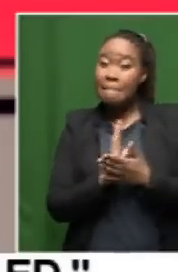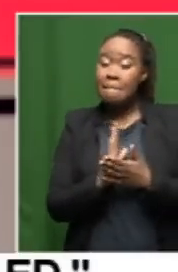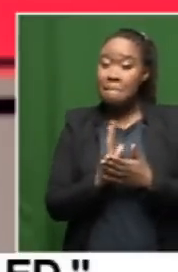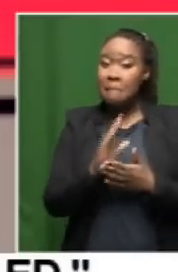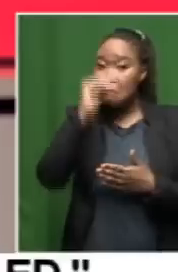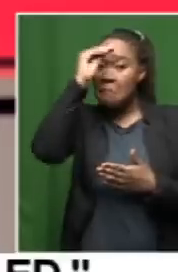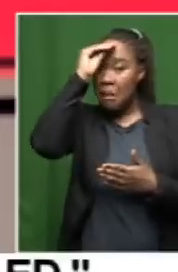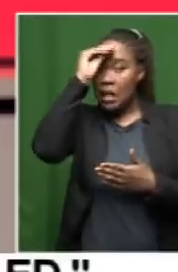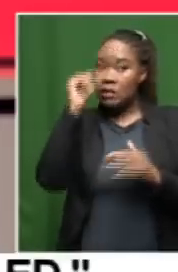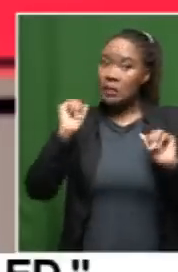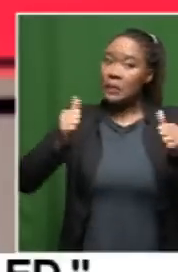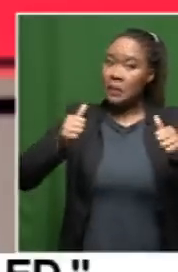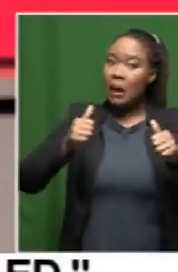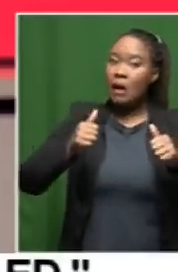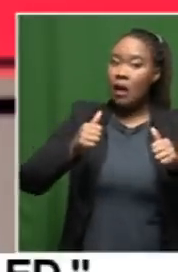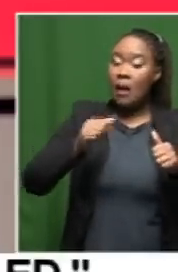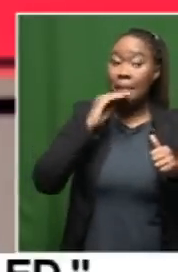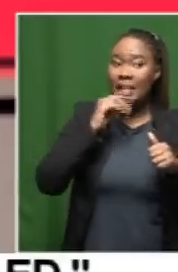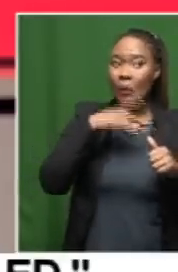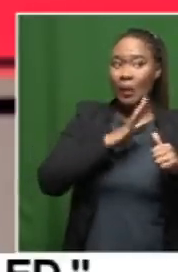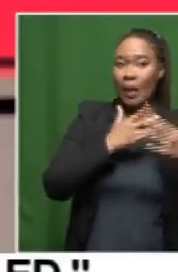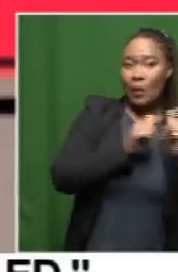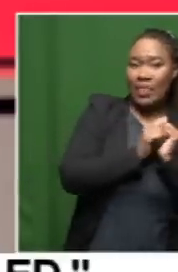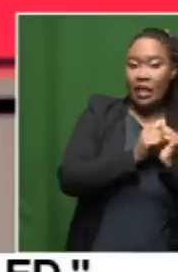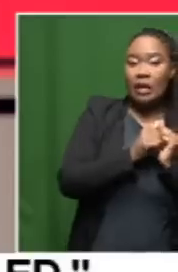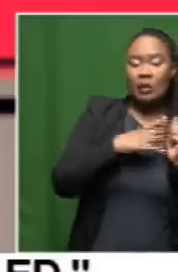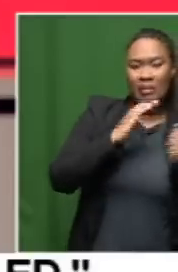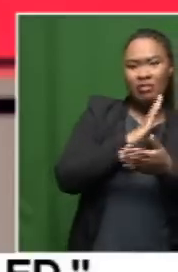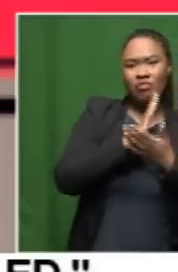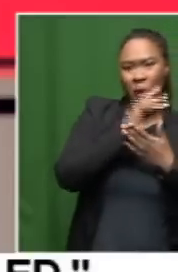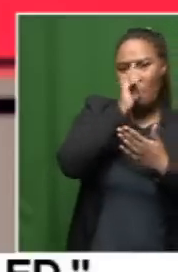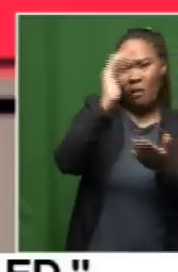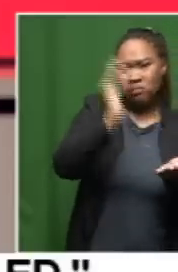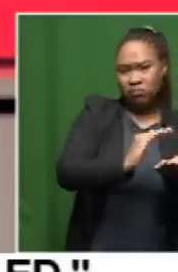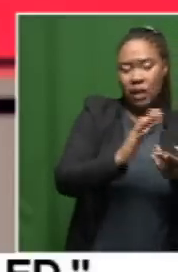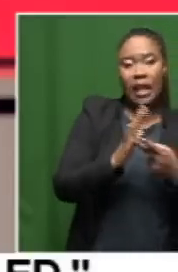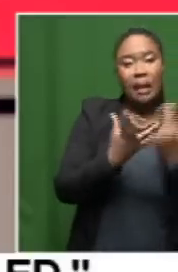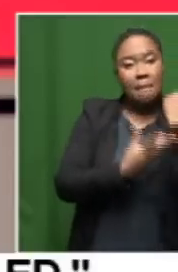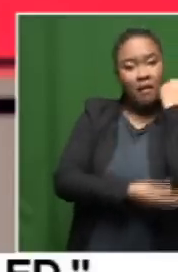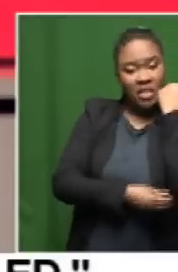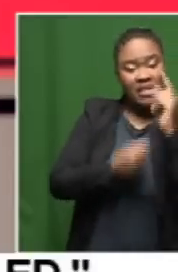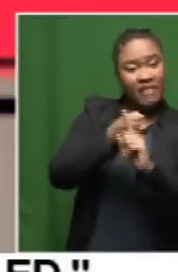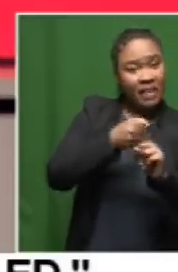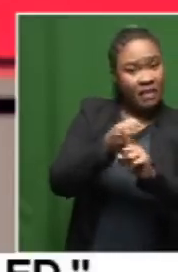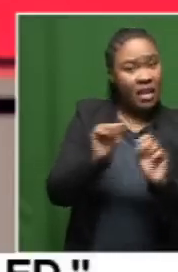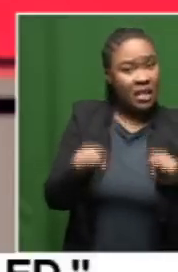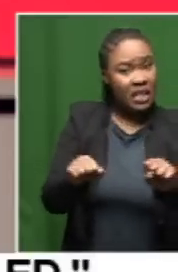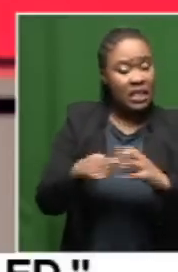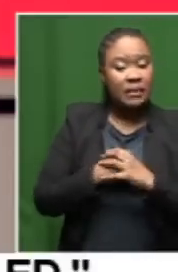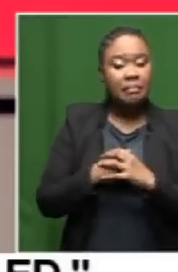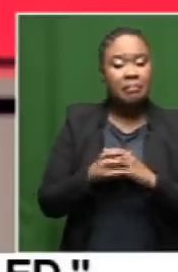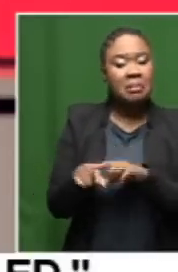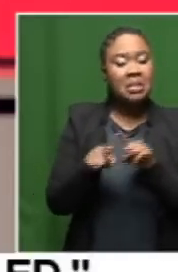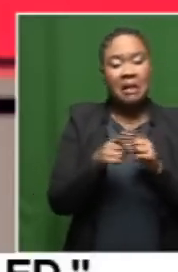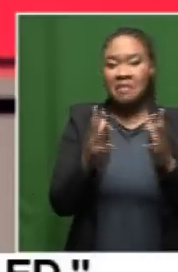be working together with the people on that. We're launching this program again in the fight against poverty. I must also indicate that we've